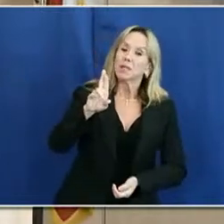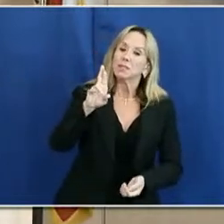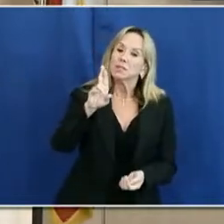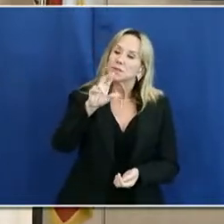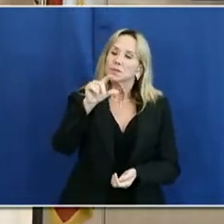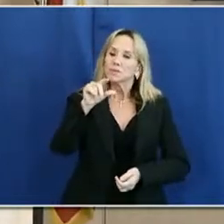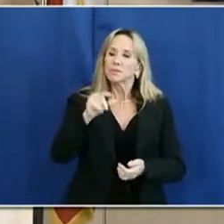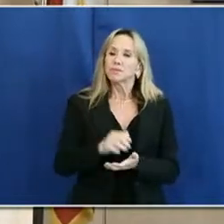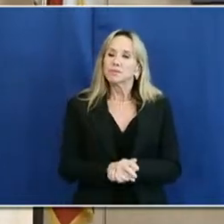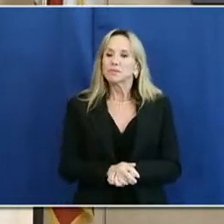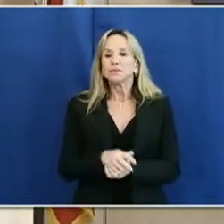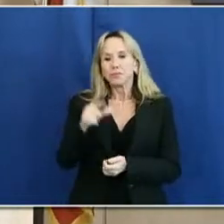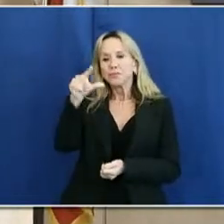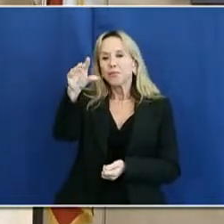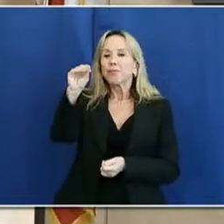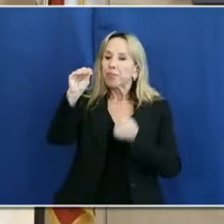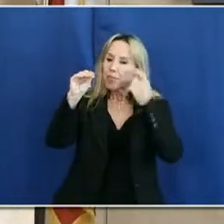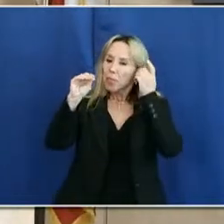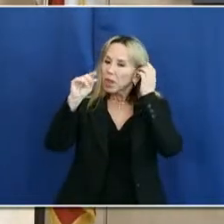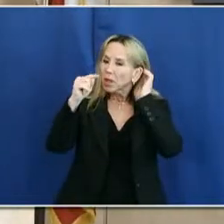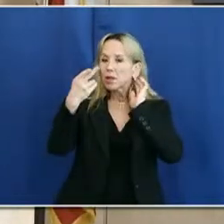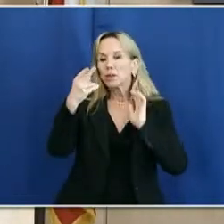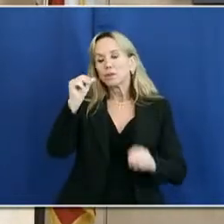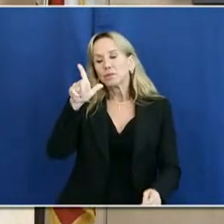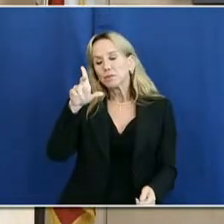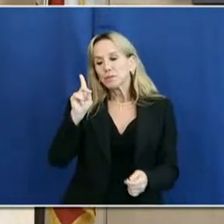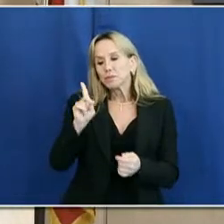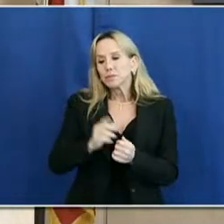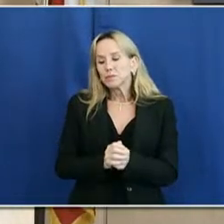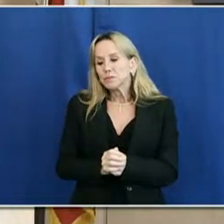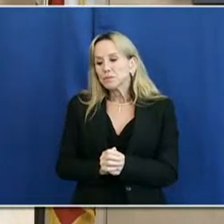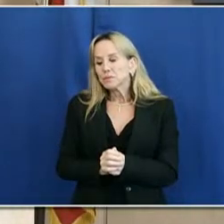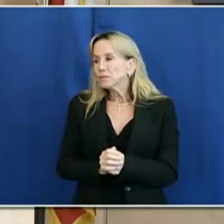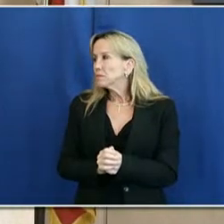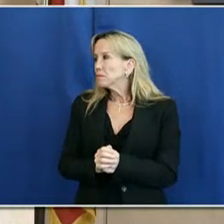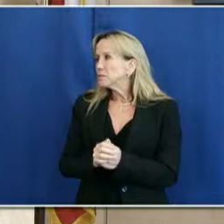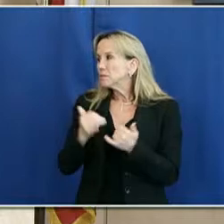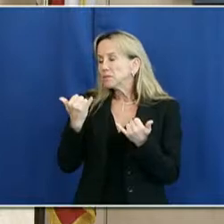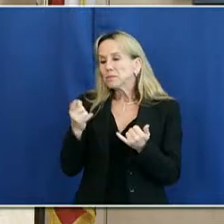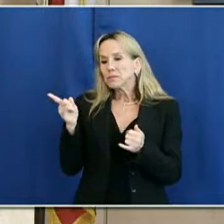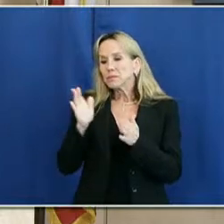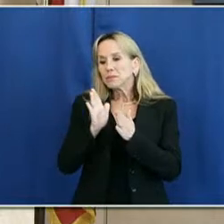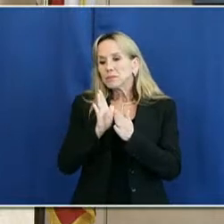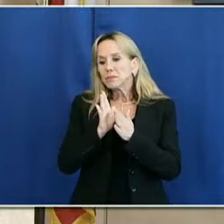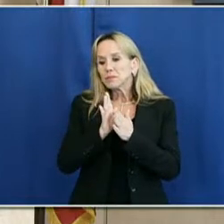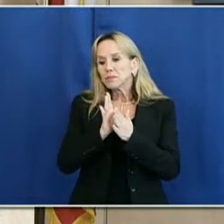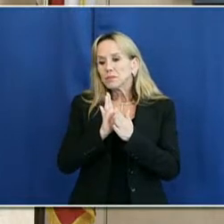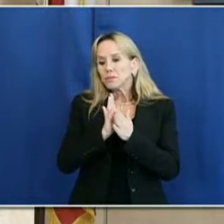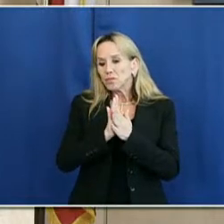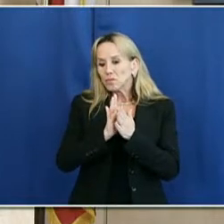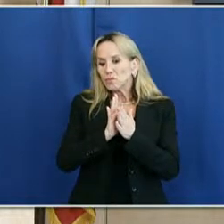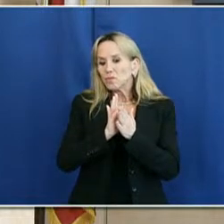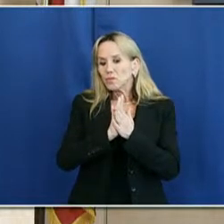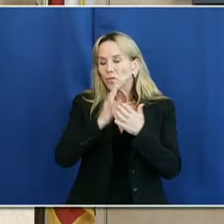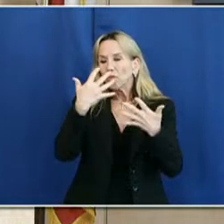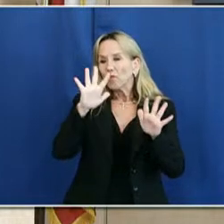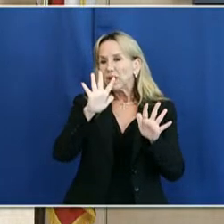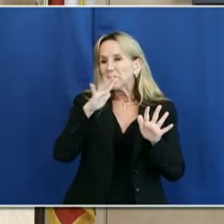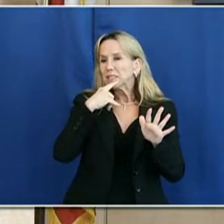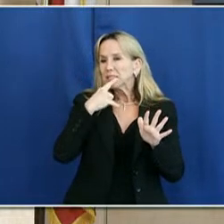Thank you, Dr. Wooten. As it pertains to individual school sites and districts, the state has put forth a measurement of